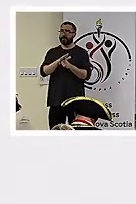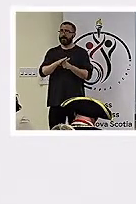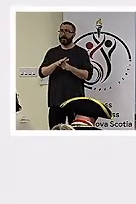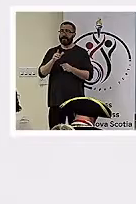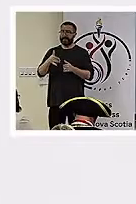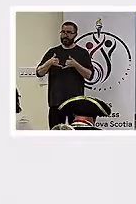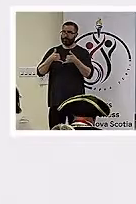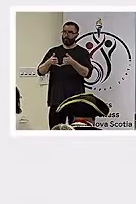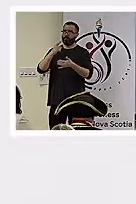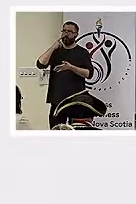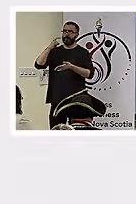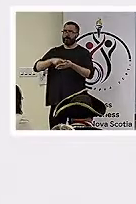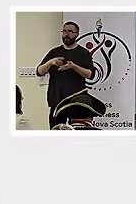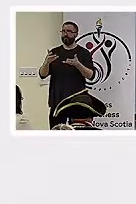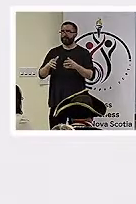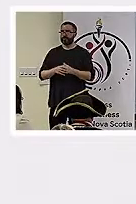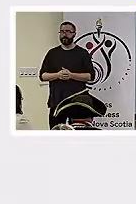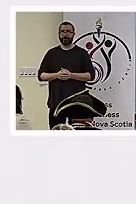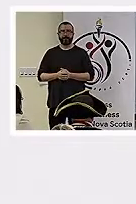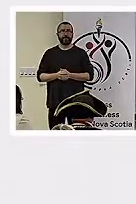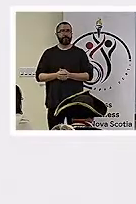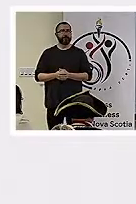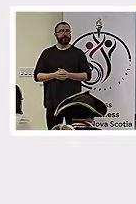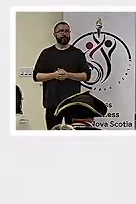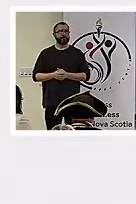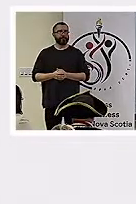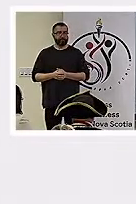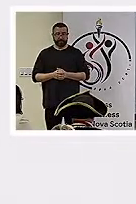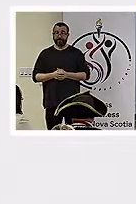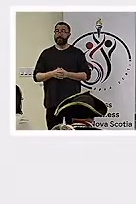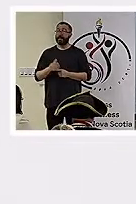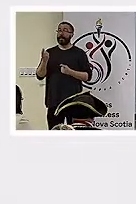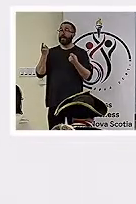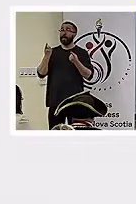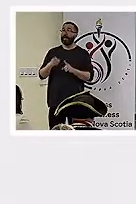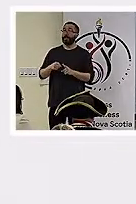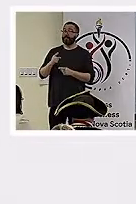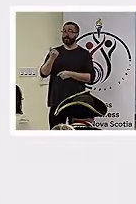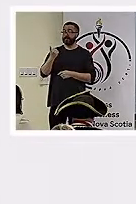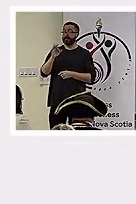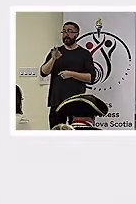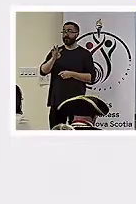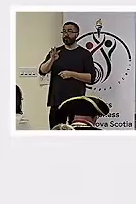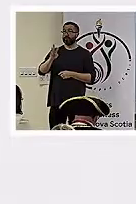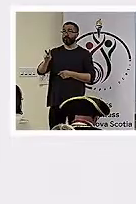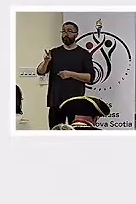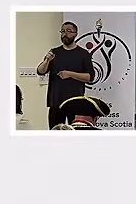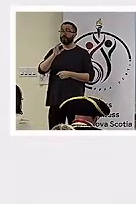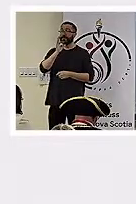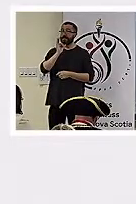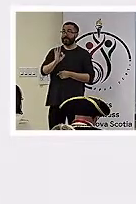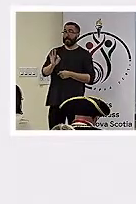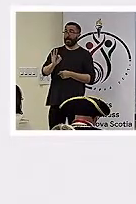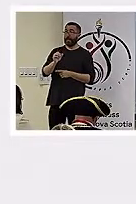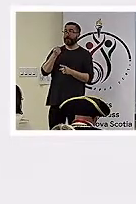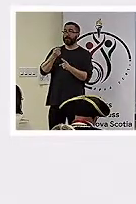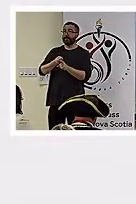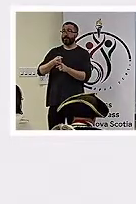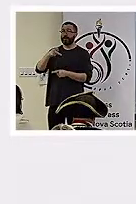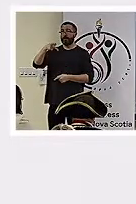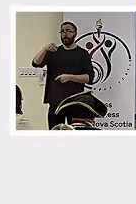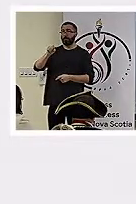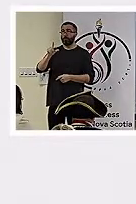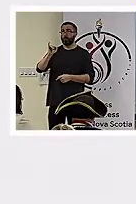Awards recognize. Contracting polio in 1942 at age 9, Hebb's days as a